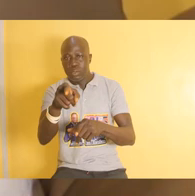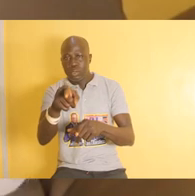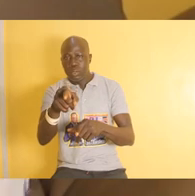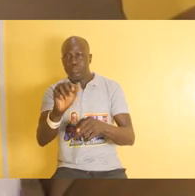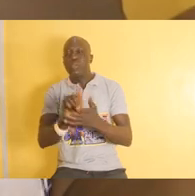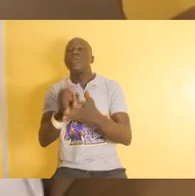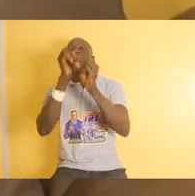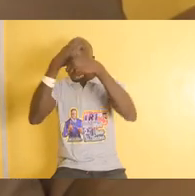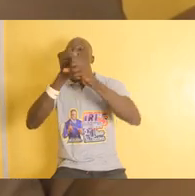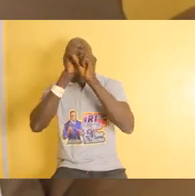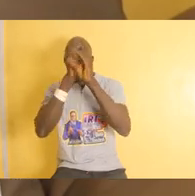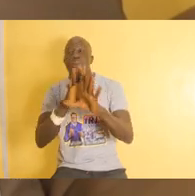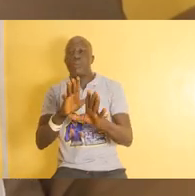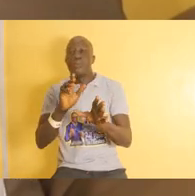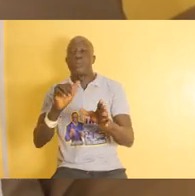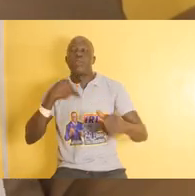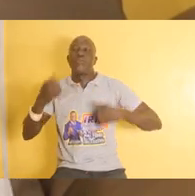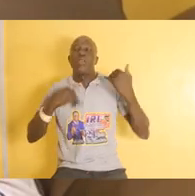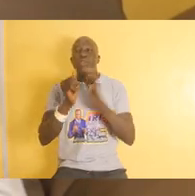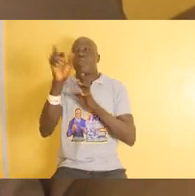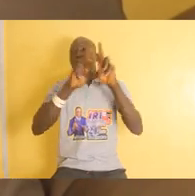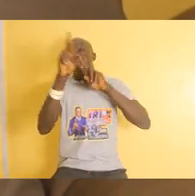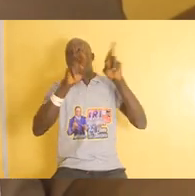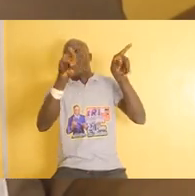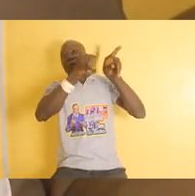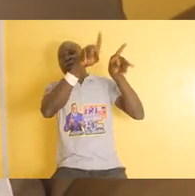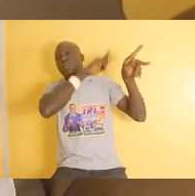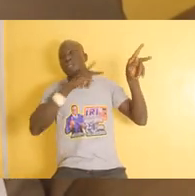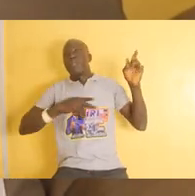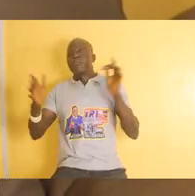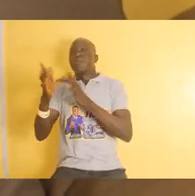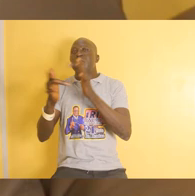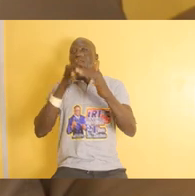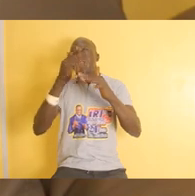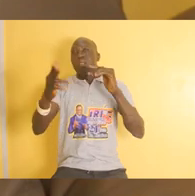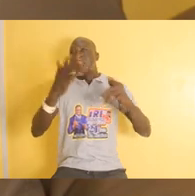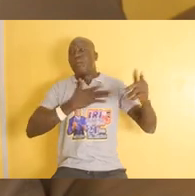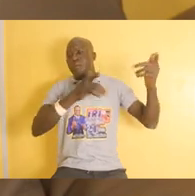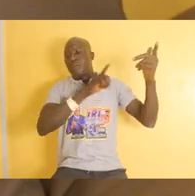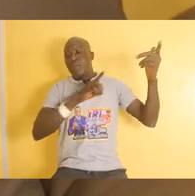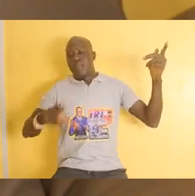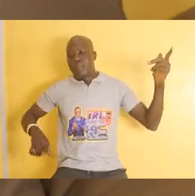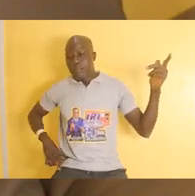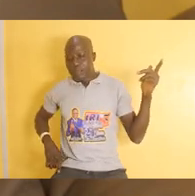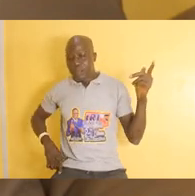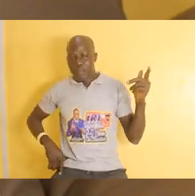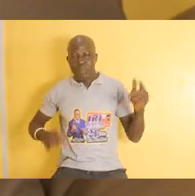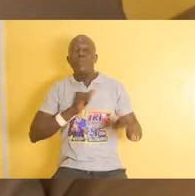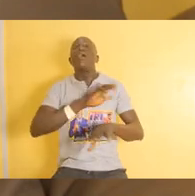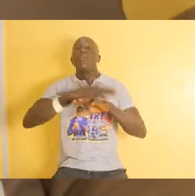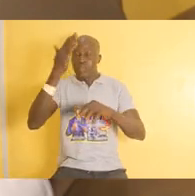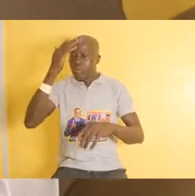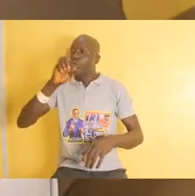amen yo pa le ni ayo amen wa de se bi oba amen Jesu oluwa wa Jesus name amen mo daju